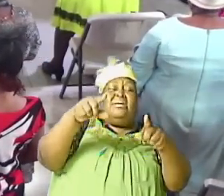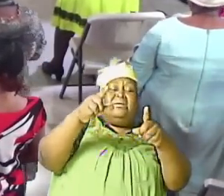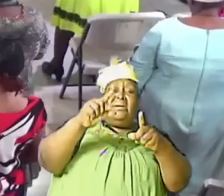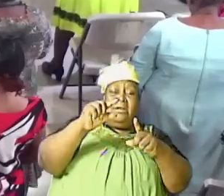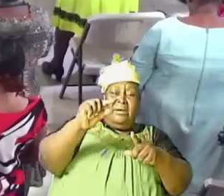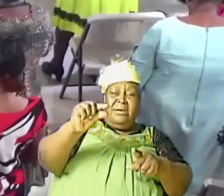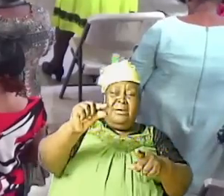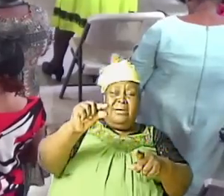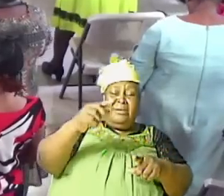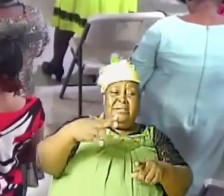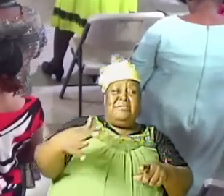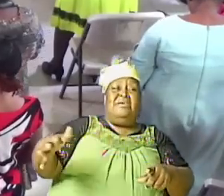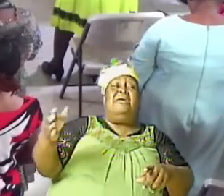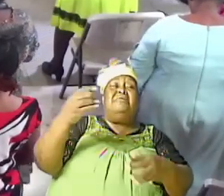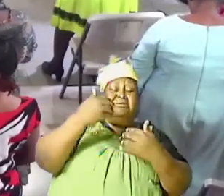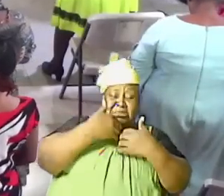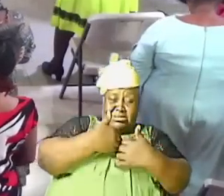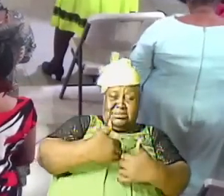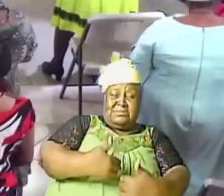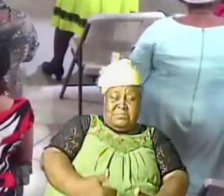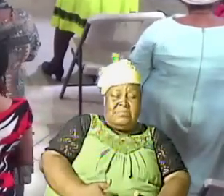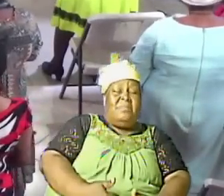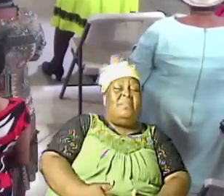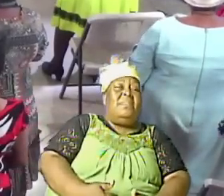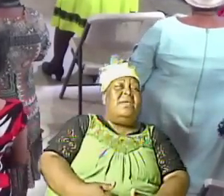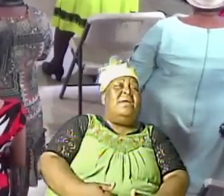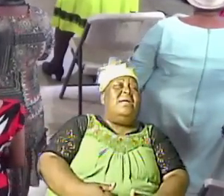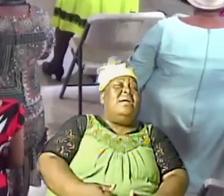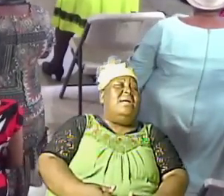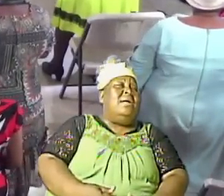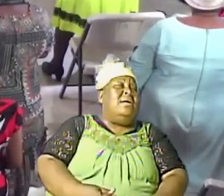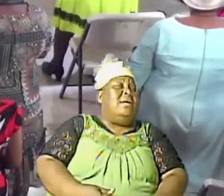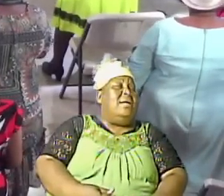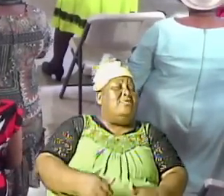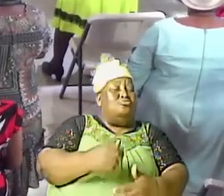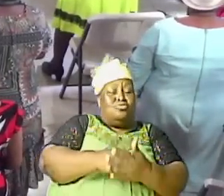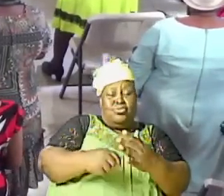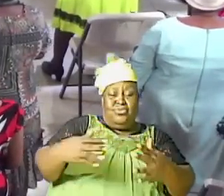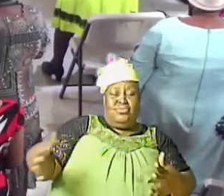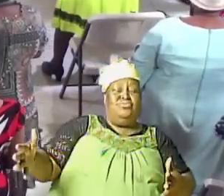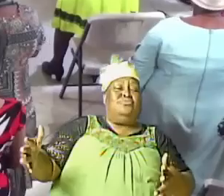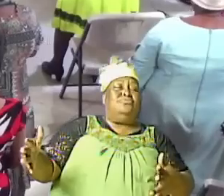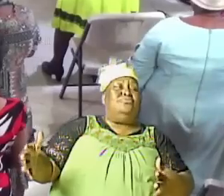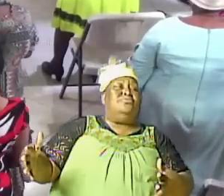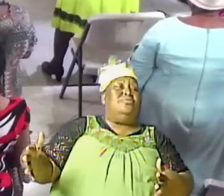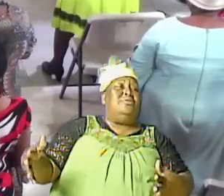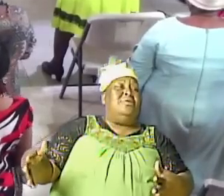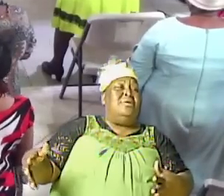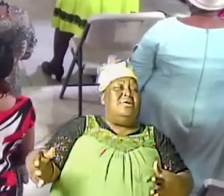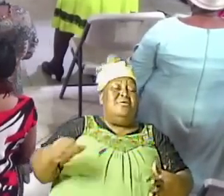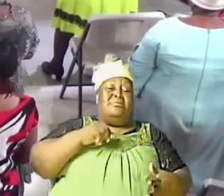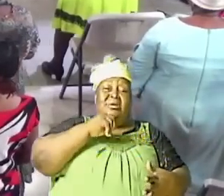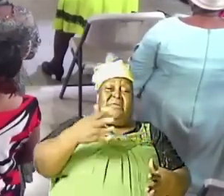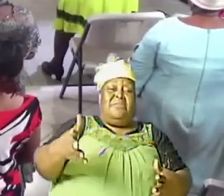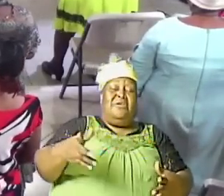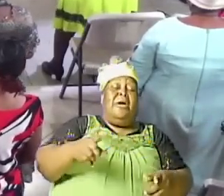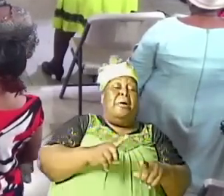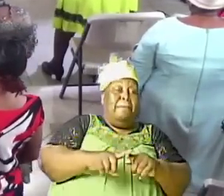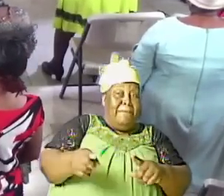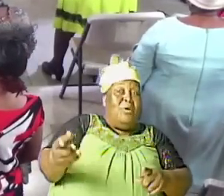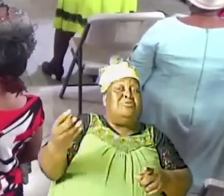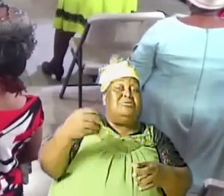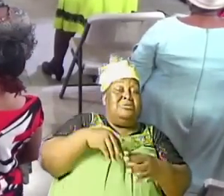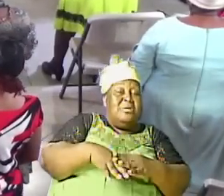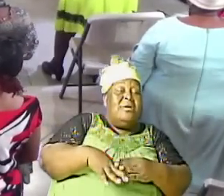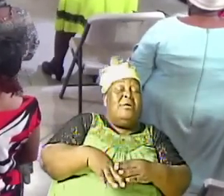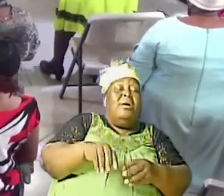are within me that I might, you know, take for granted I already know, and then we do something and it's like it's not there and it's there. Work